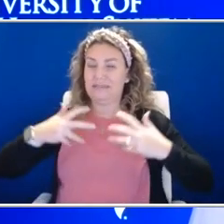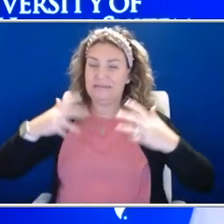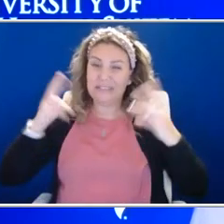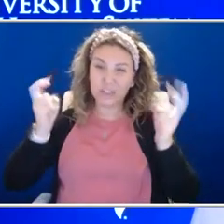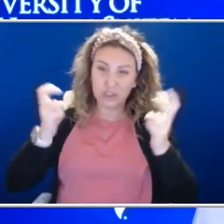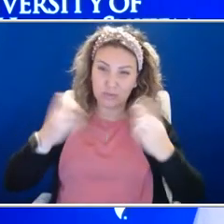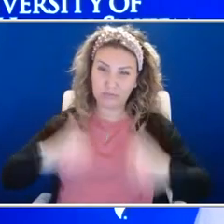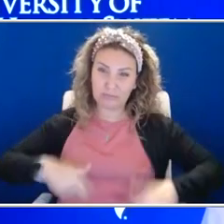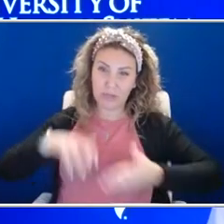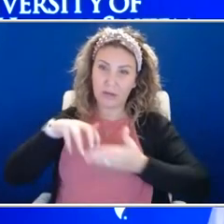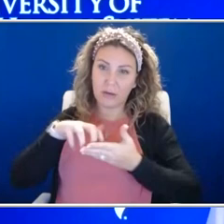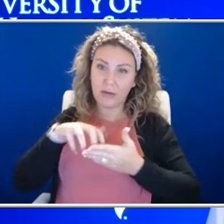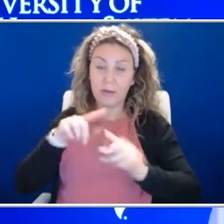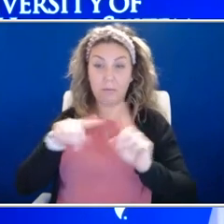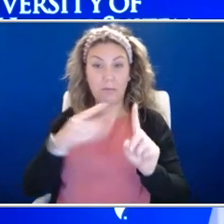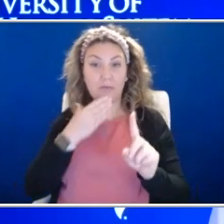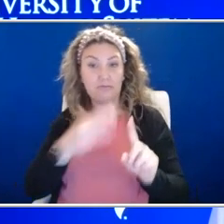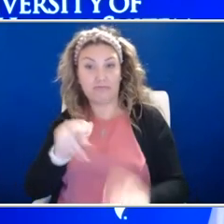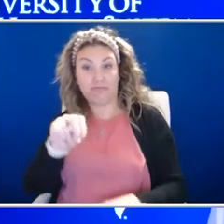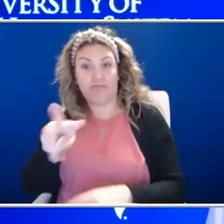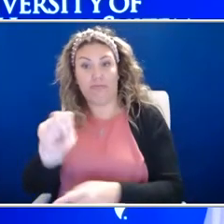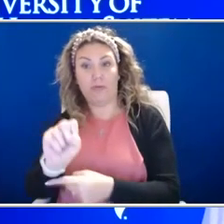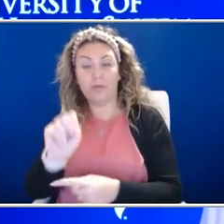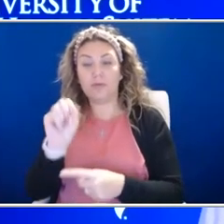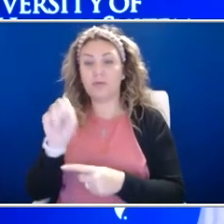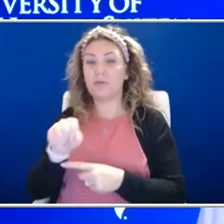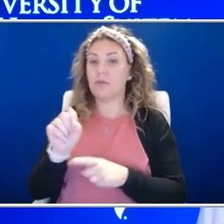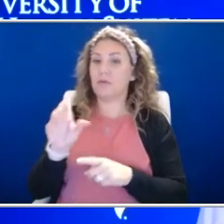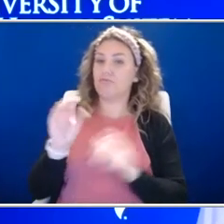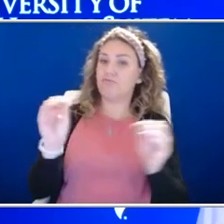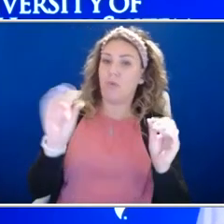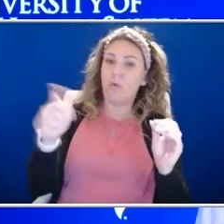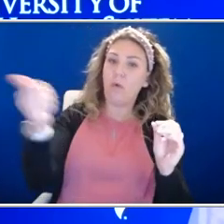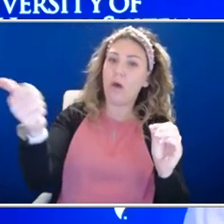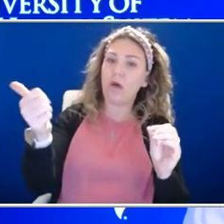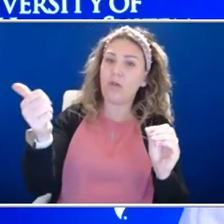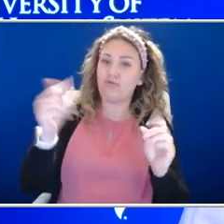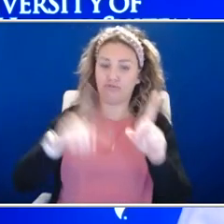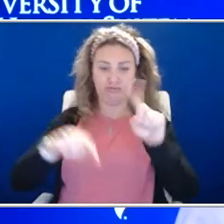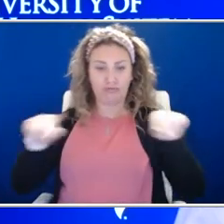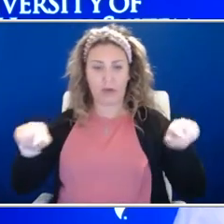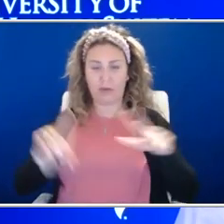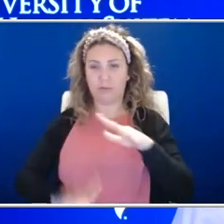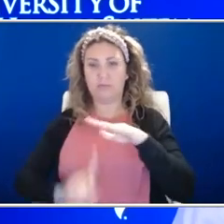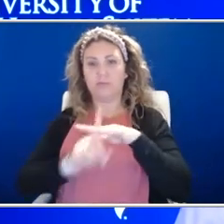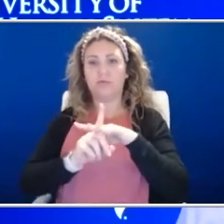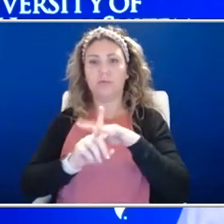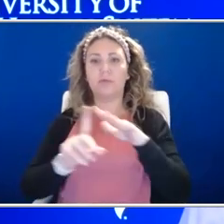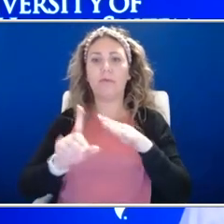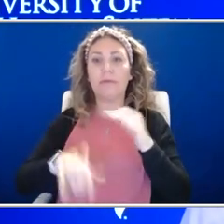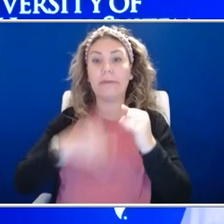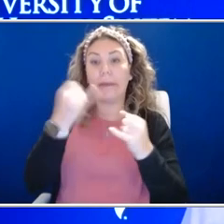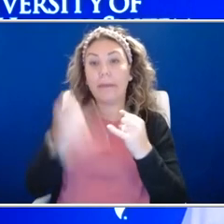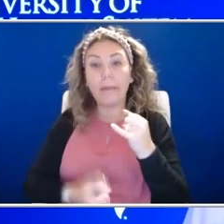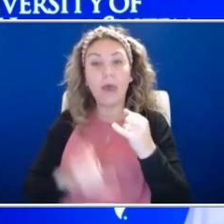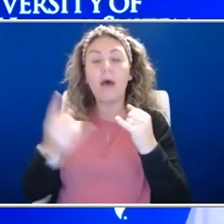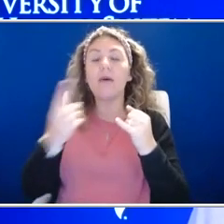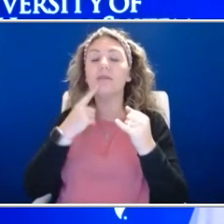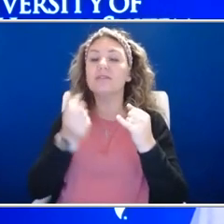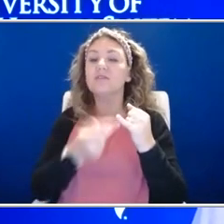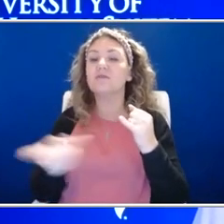it is good news at this point in time. No other variants of concern on the horizon. The last few obviously have been those